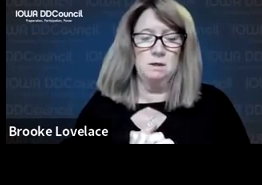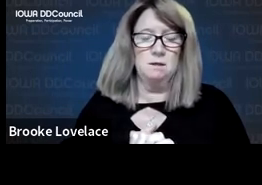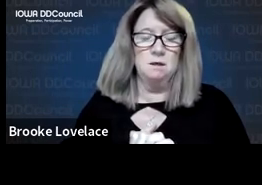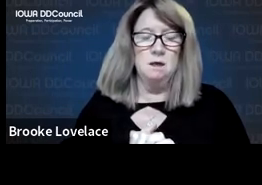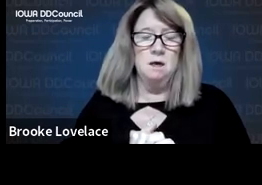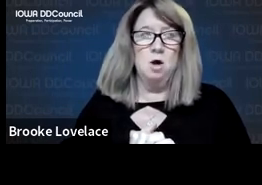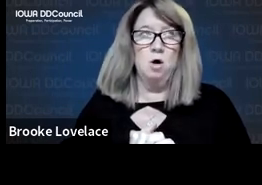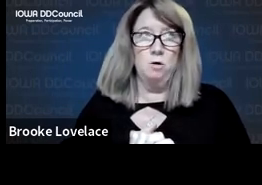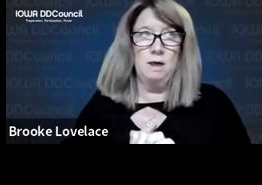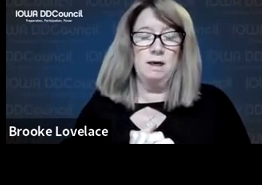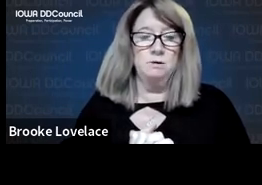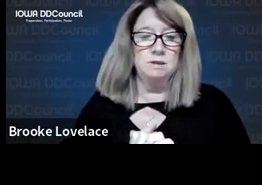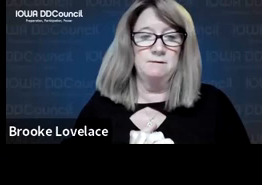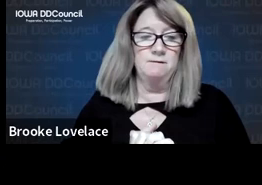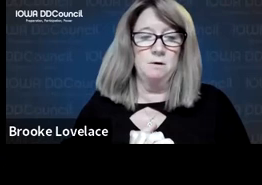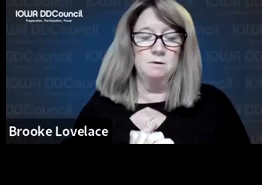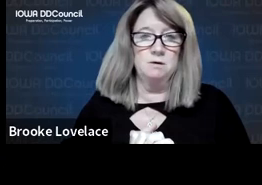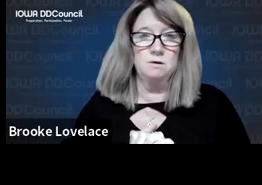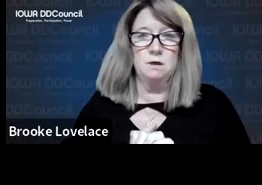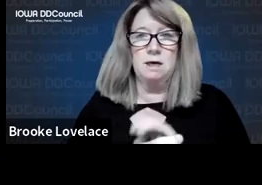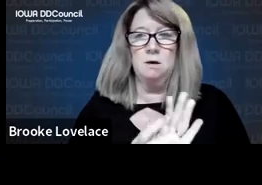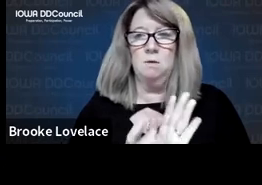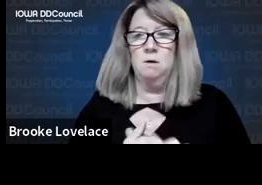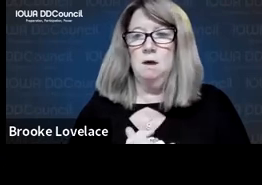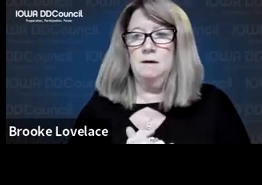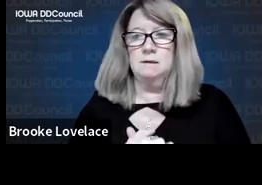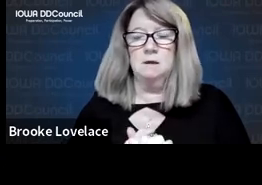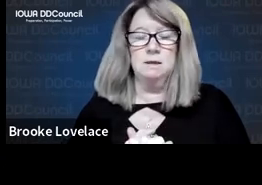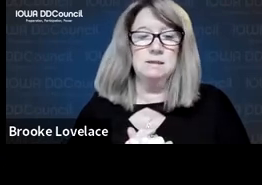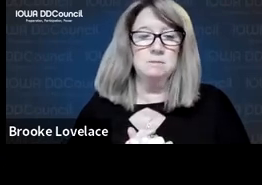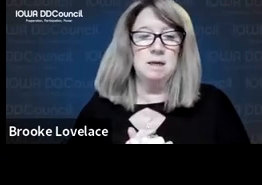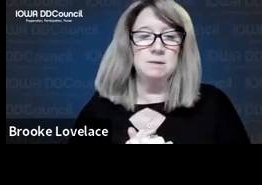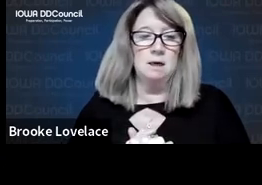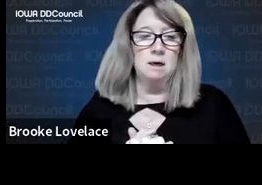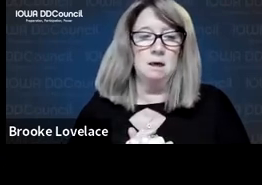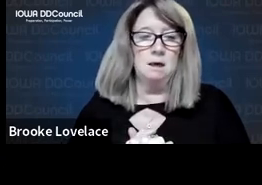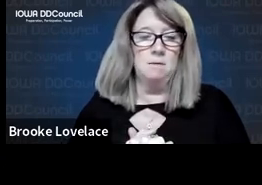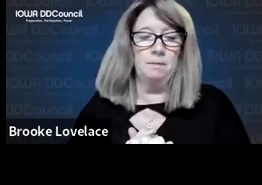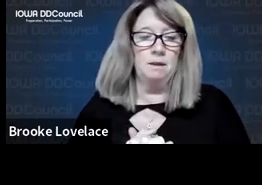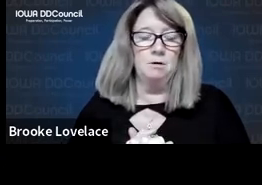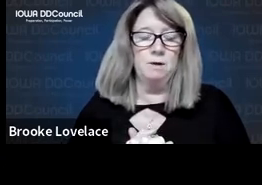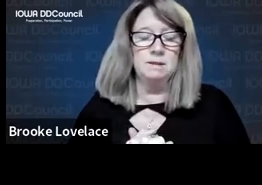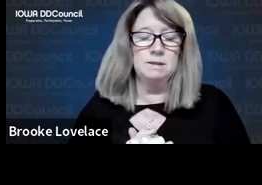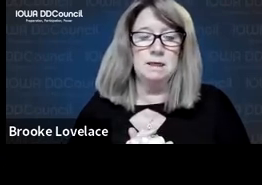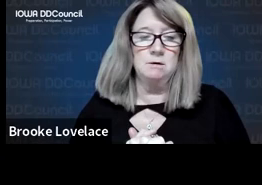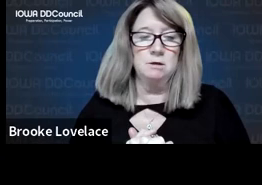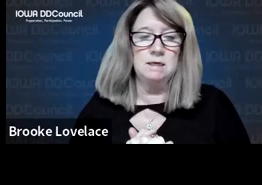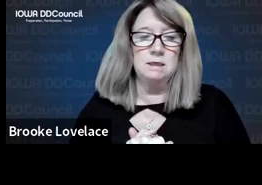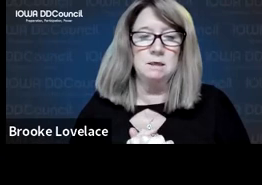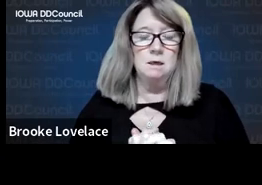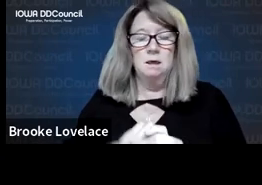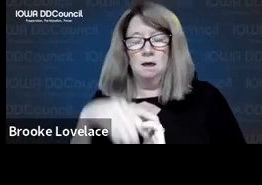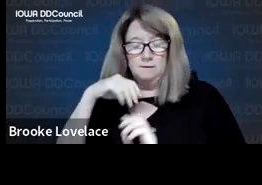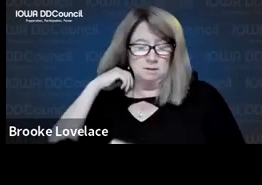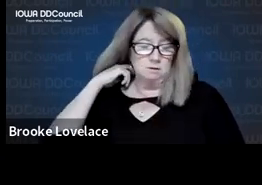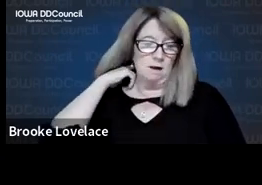that we heard, we had 170 folks registered, and I know I see some names on that are with us today that are